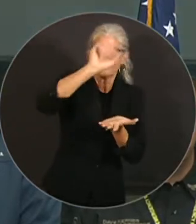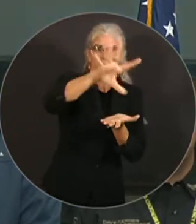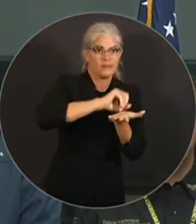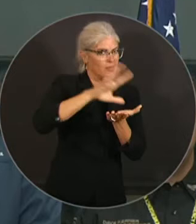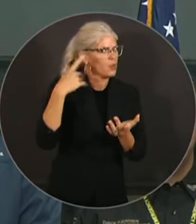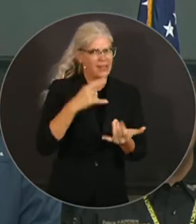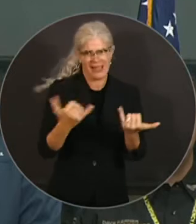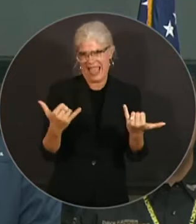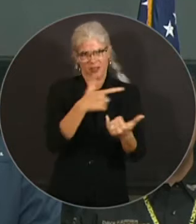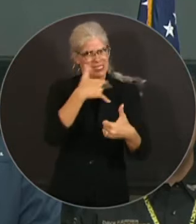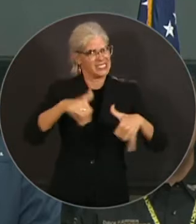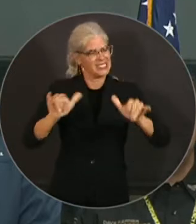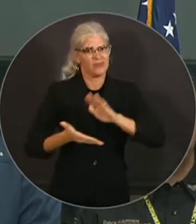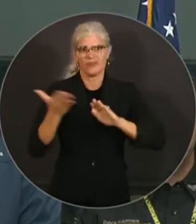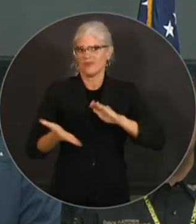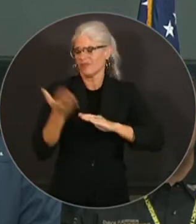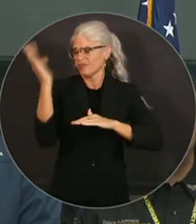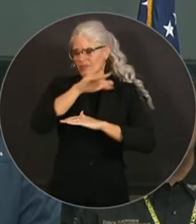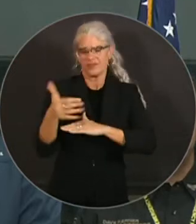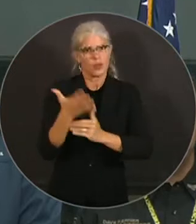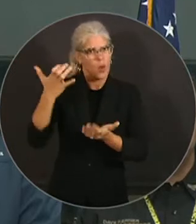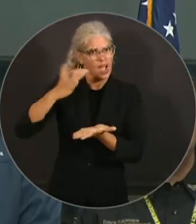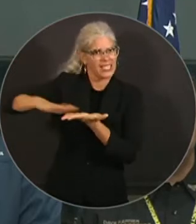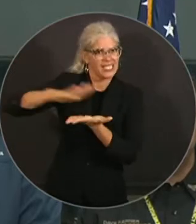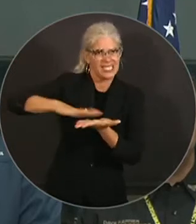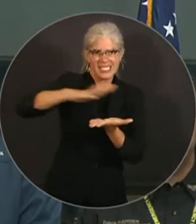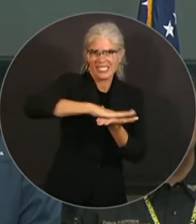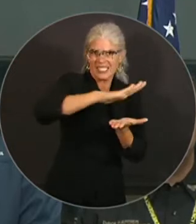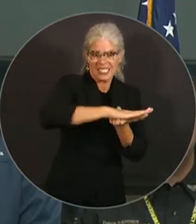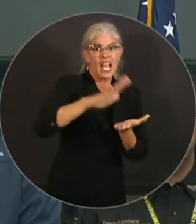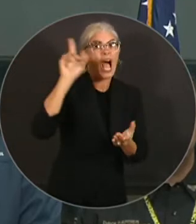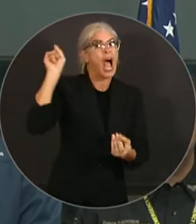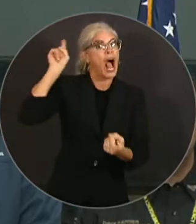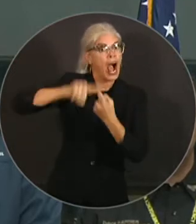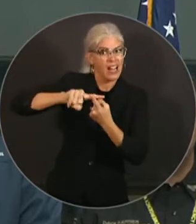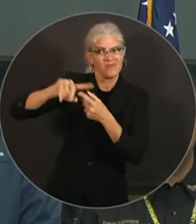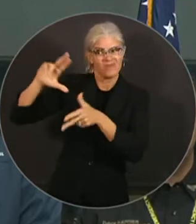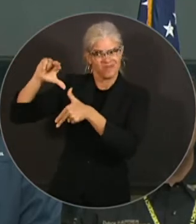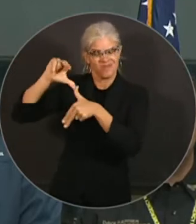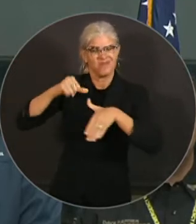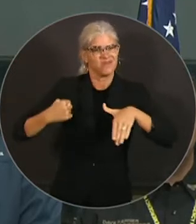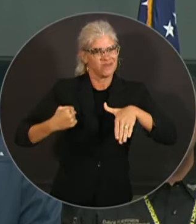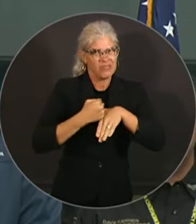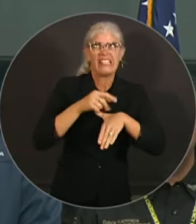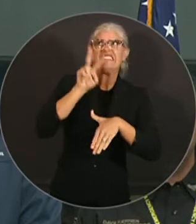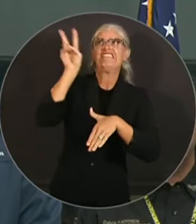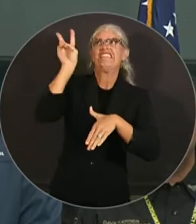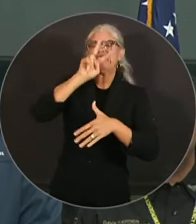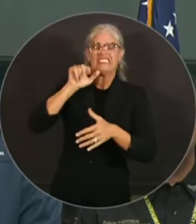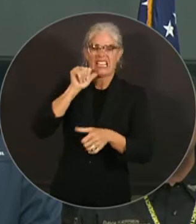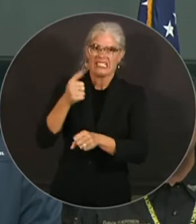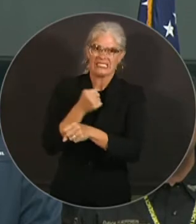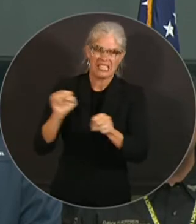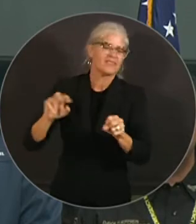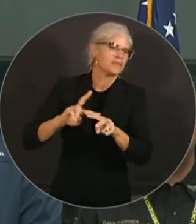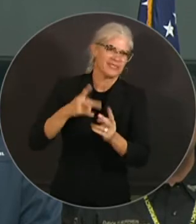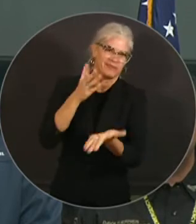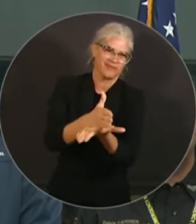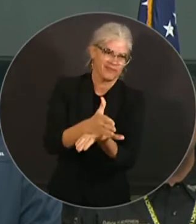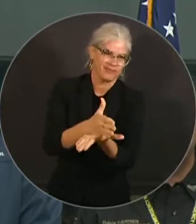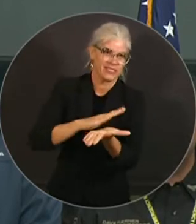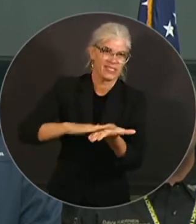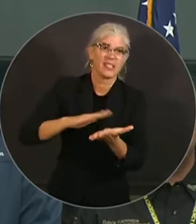way until it is no longer safe to do so. Please, local officials, these